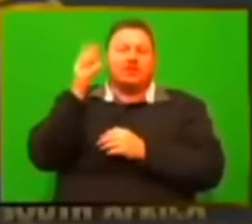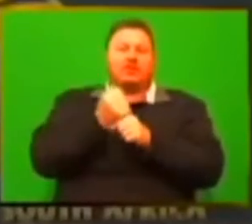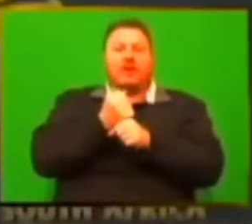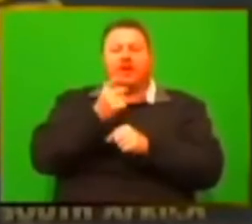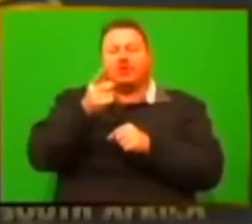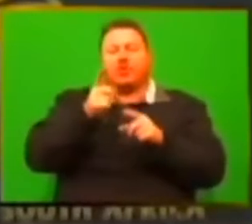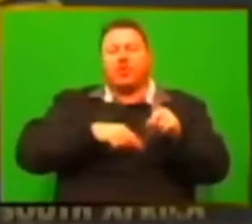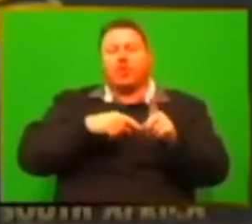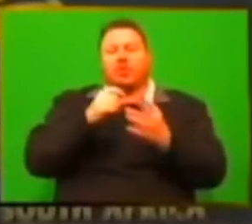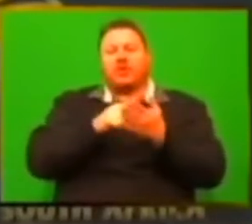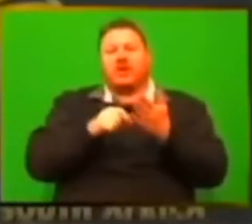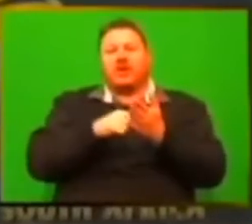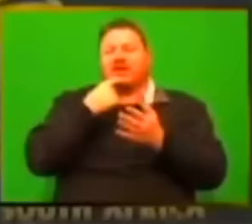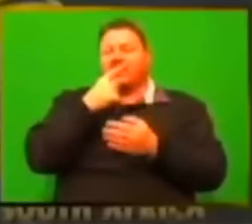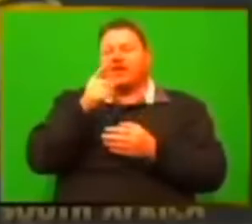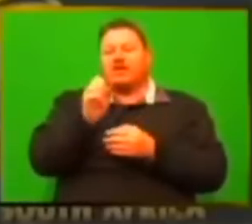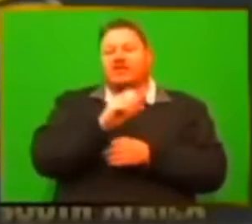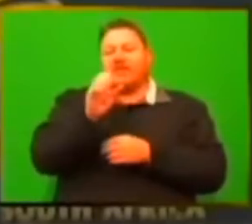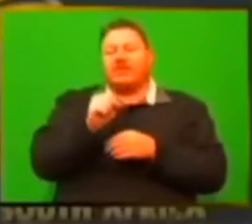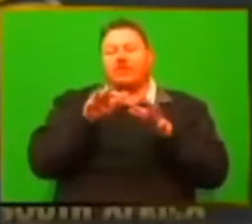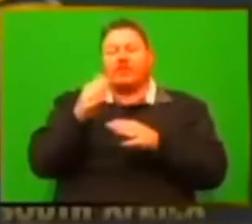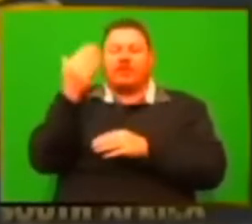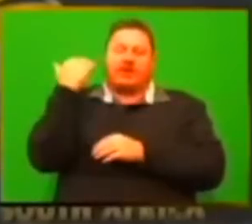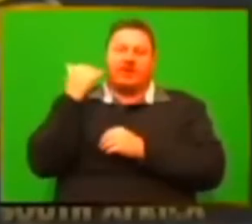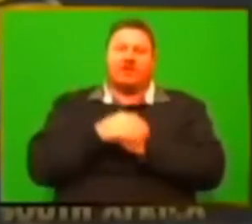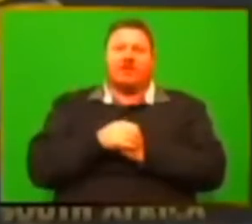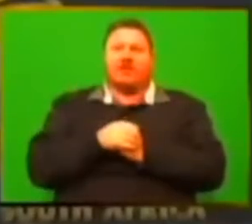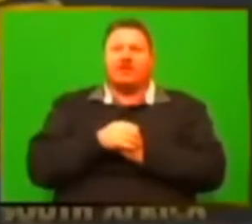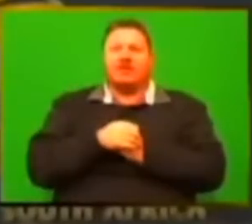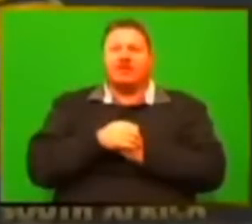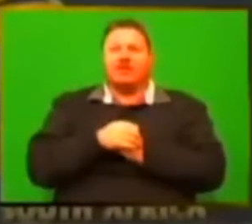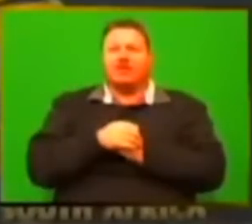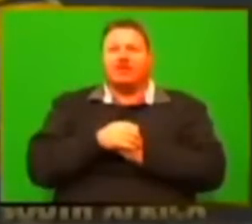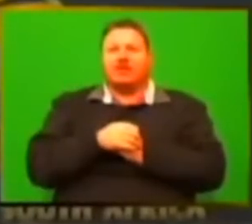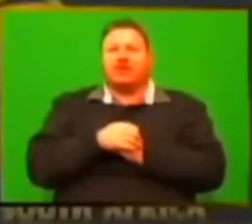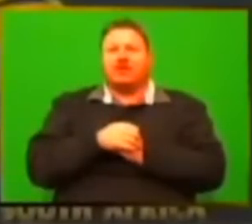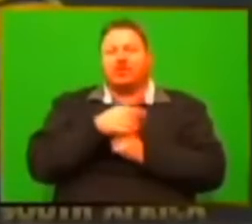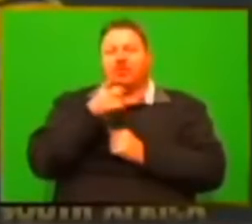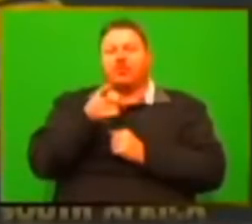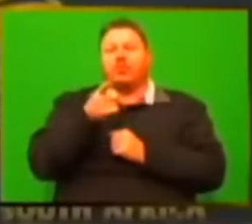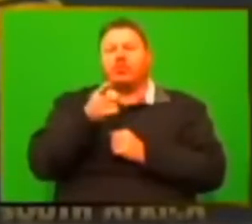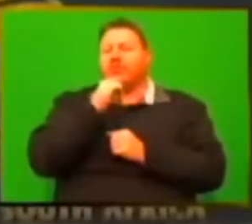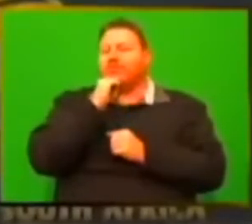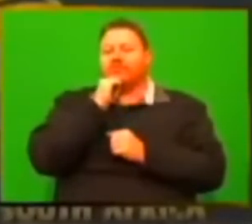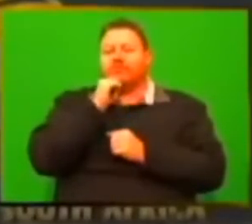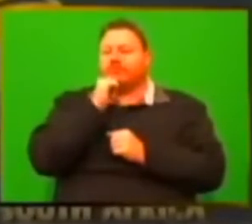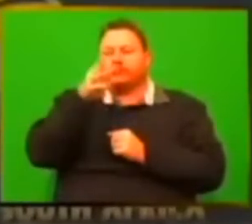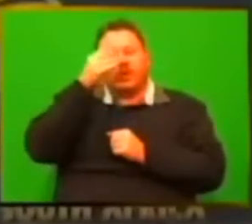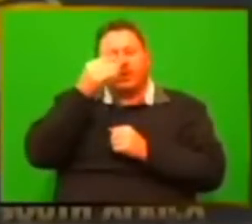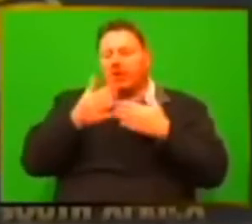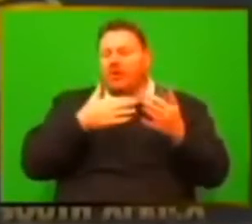You were saying to South Africans yesterday, in so many ways, that you learned nothing out of these